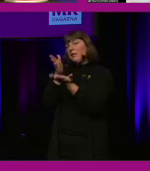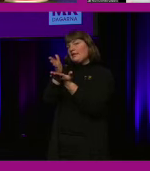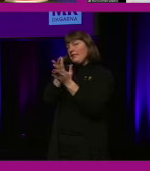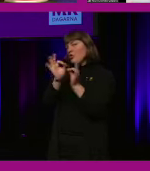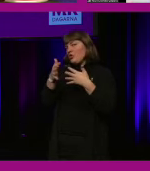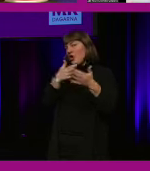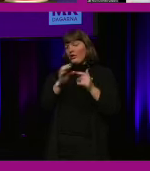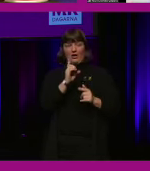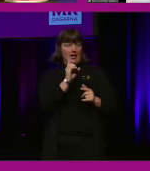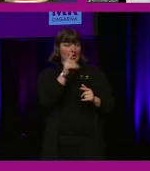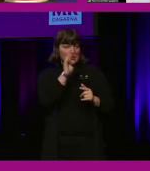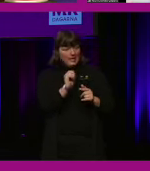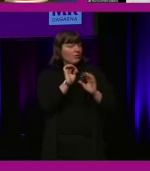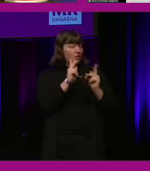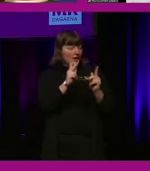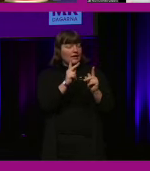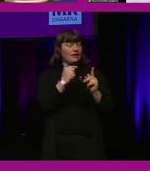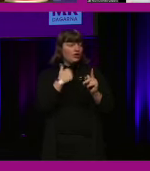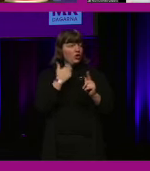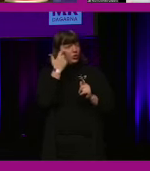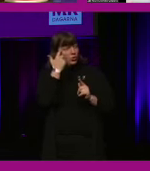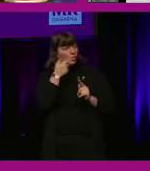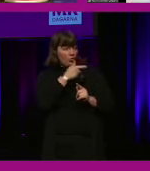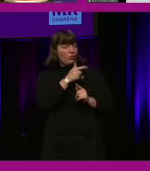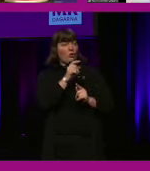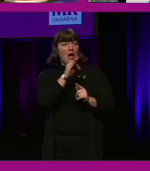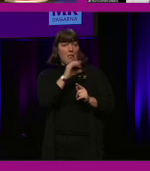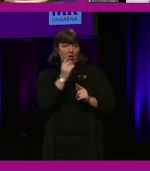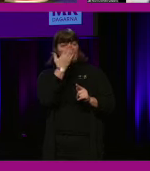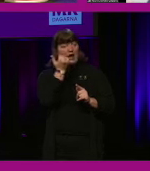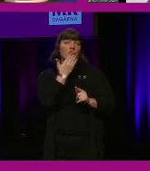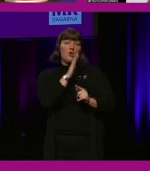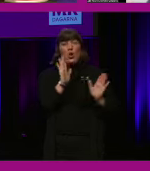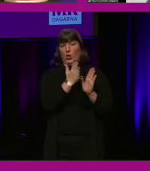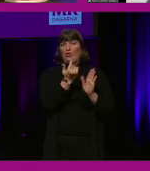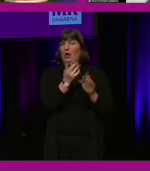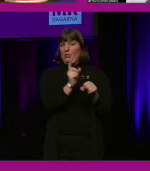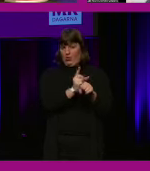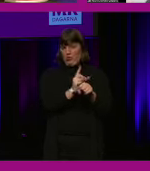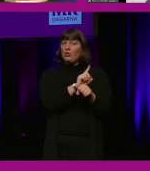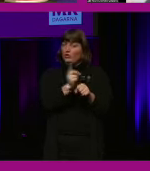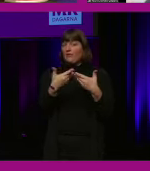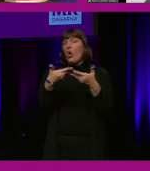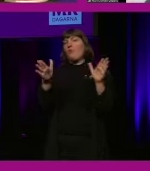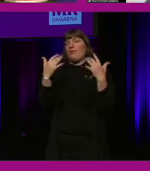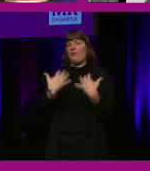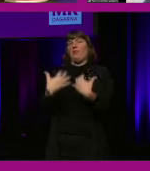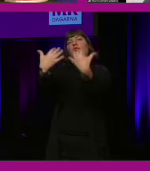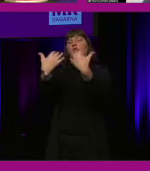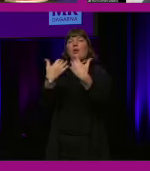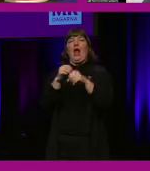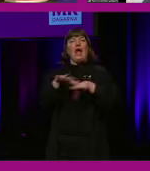Okay, great. So shoot, I think you can respond for a few minutes, and then we'll open up for a general